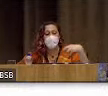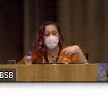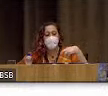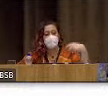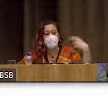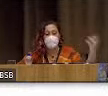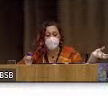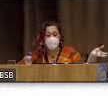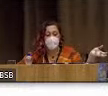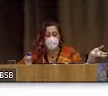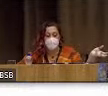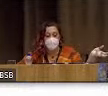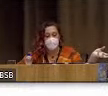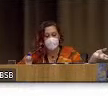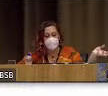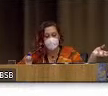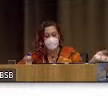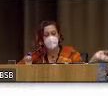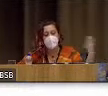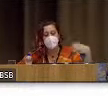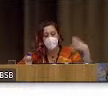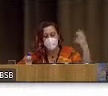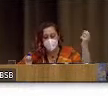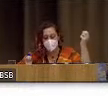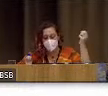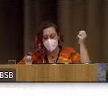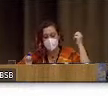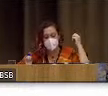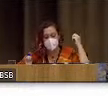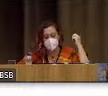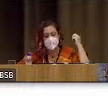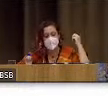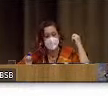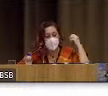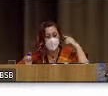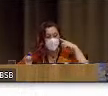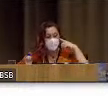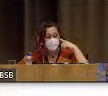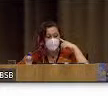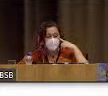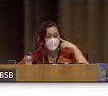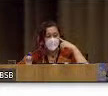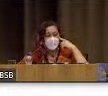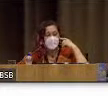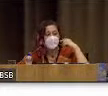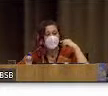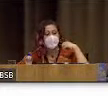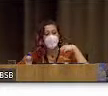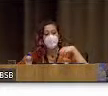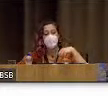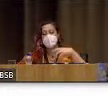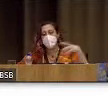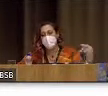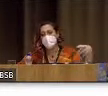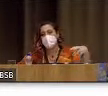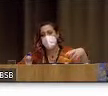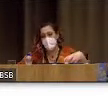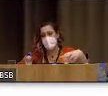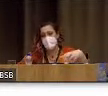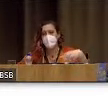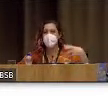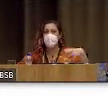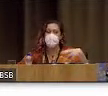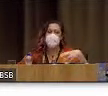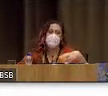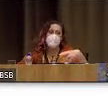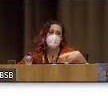it was a question. Do you think pregnancy is going to make it worse? No one knew that yet. Thinking about